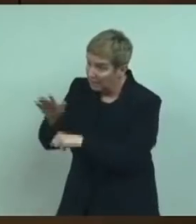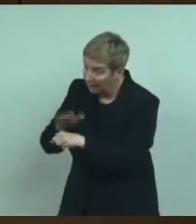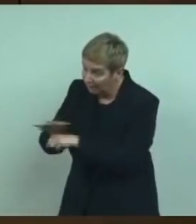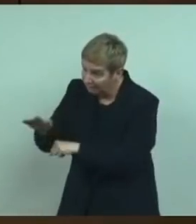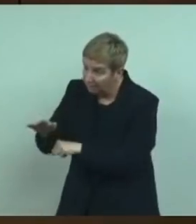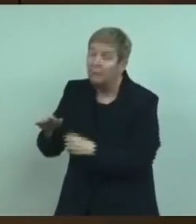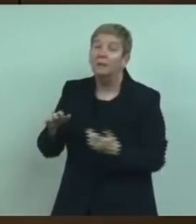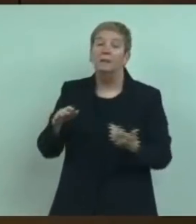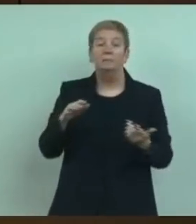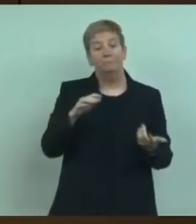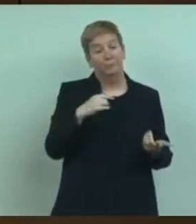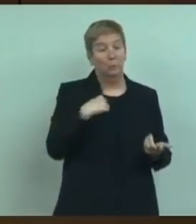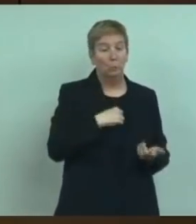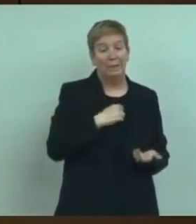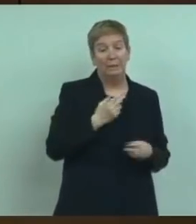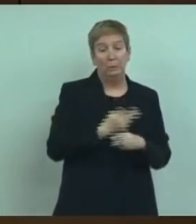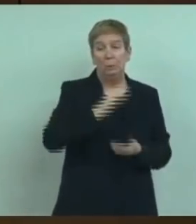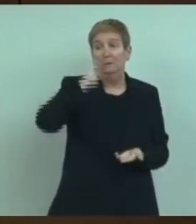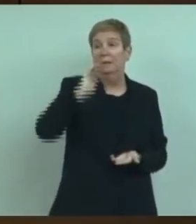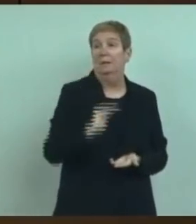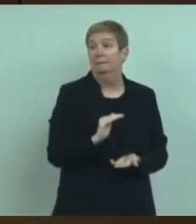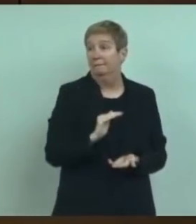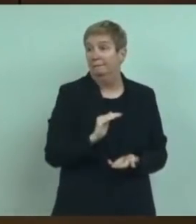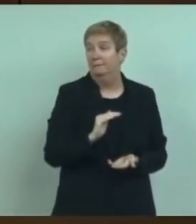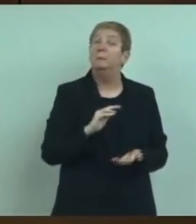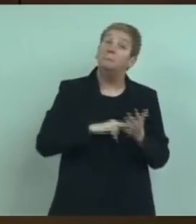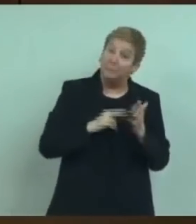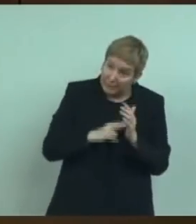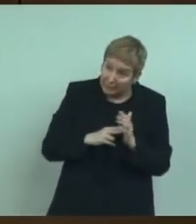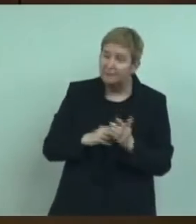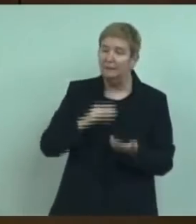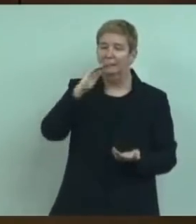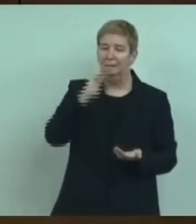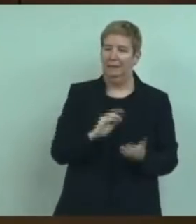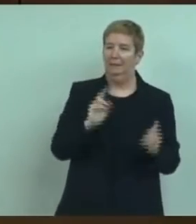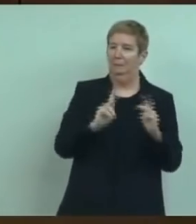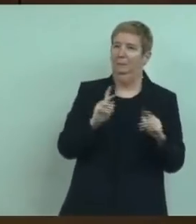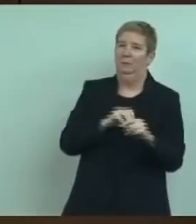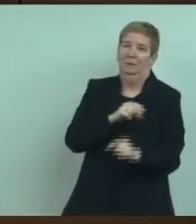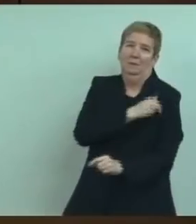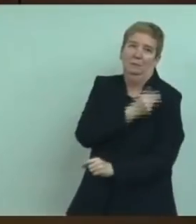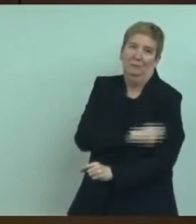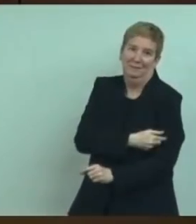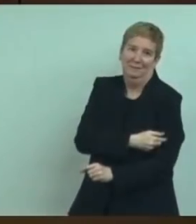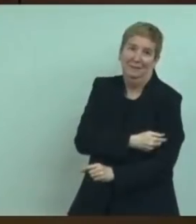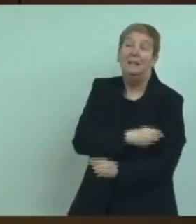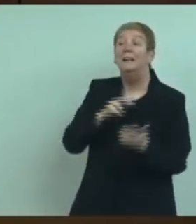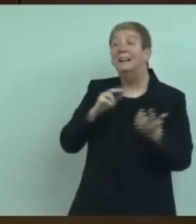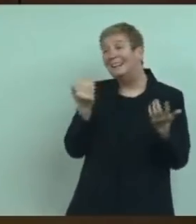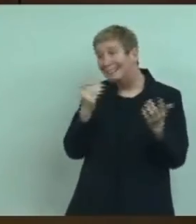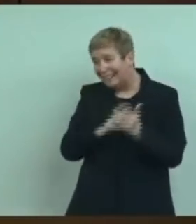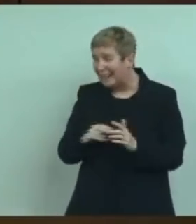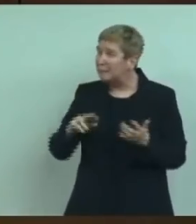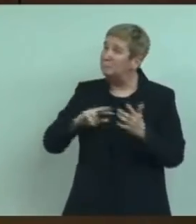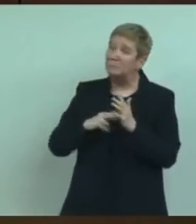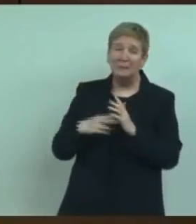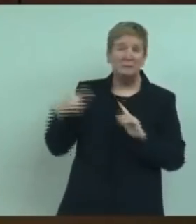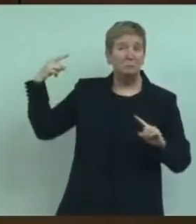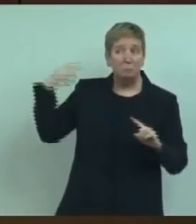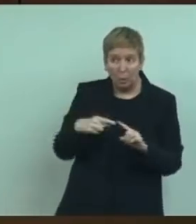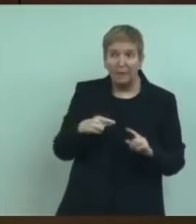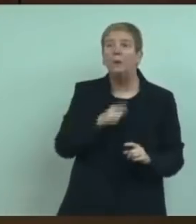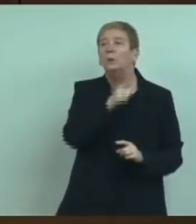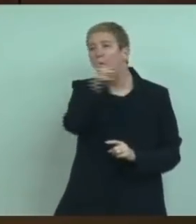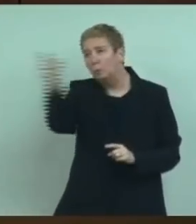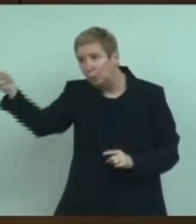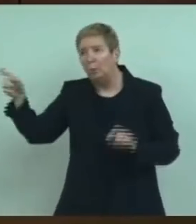as much. That means that I need fewer people in the hospital. That means that you have to do